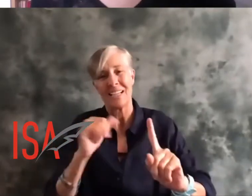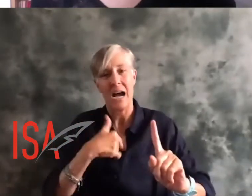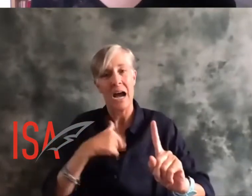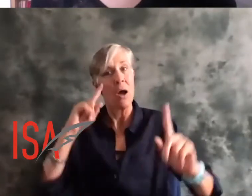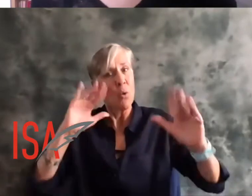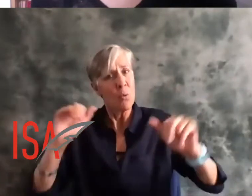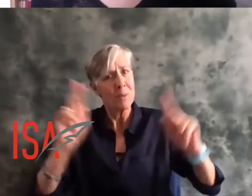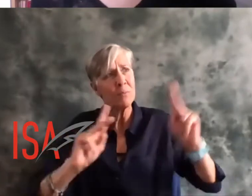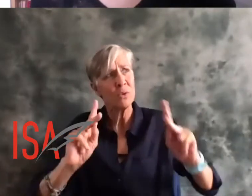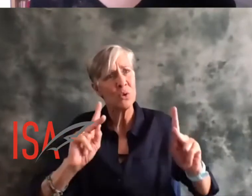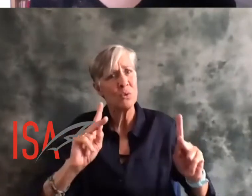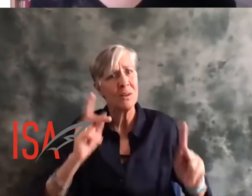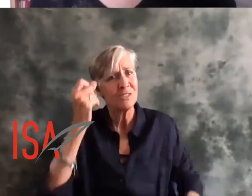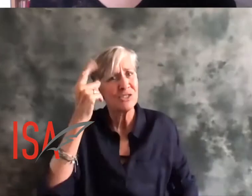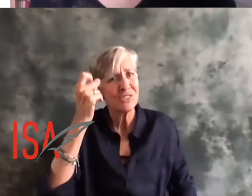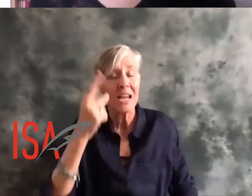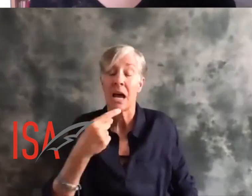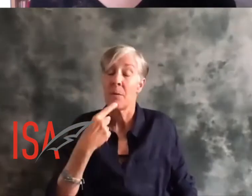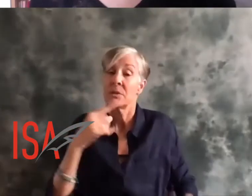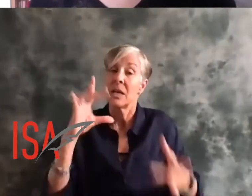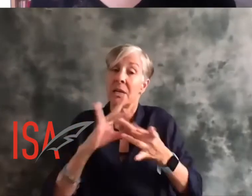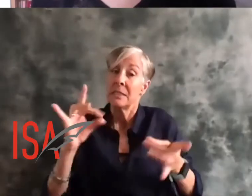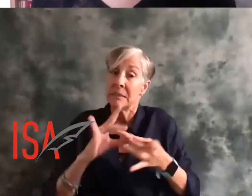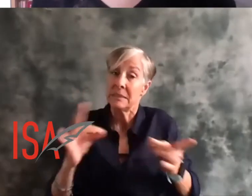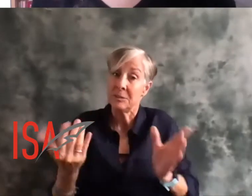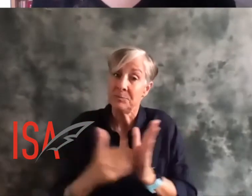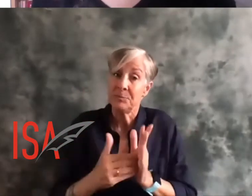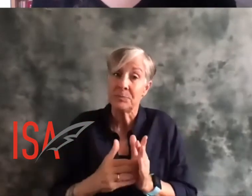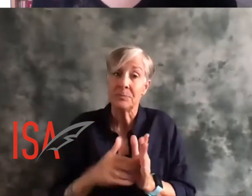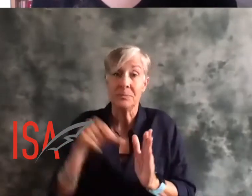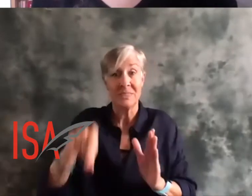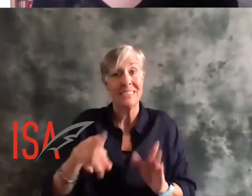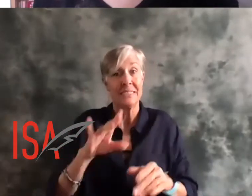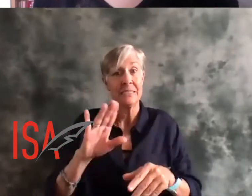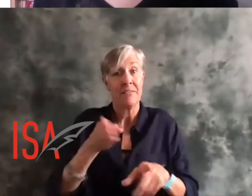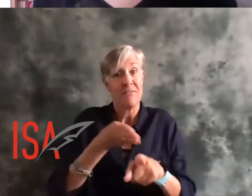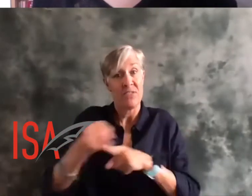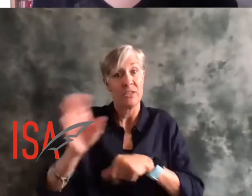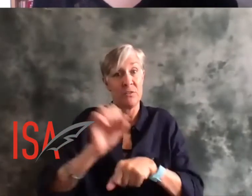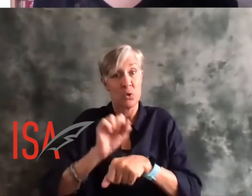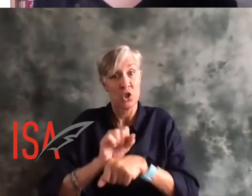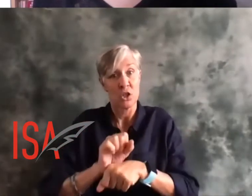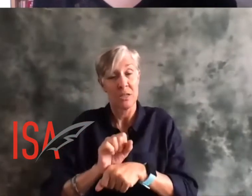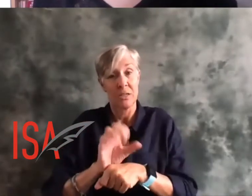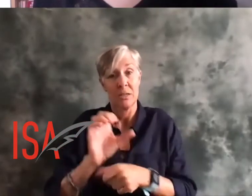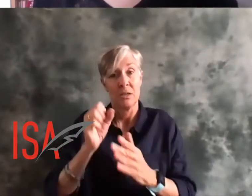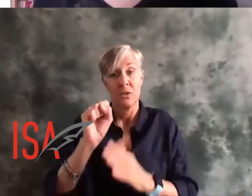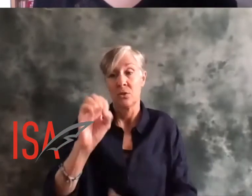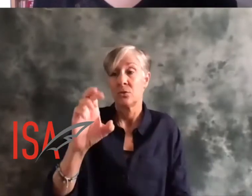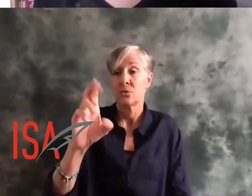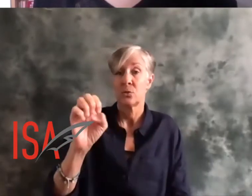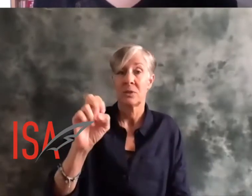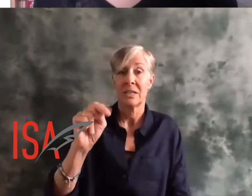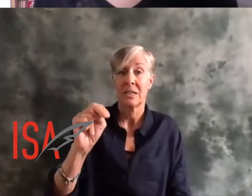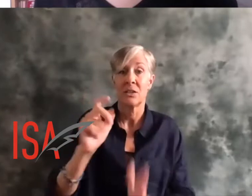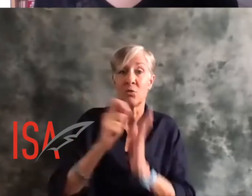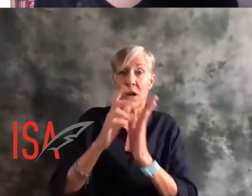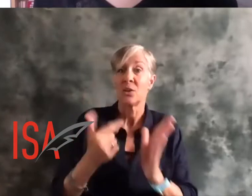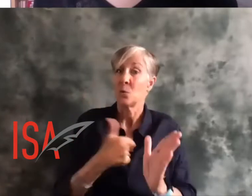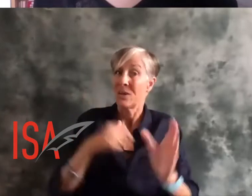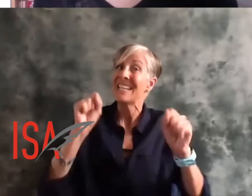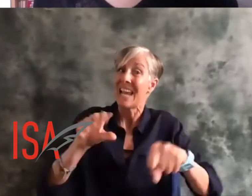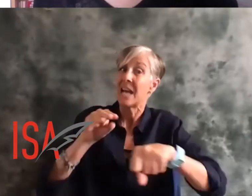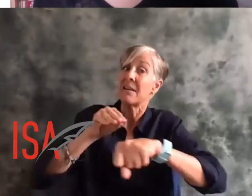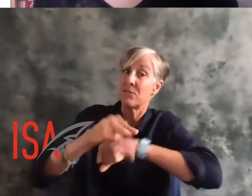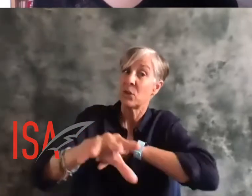people realize this, but I'll repeat it if you don't know, is this industry, the screenwriters, we definitely can influence, but